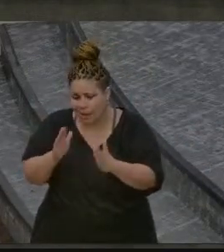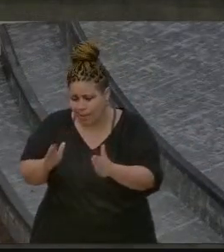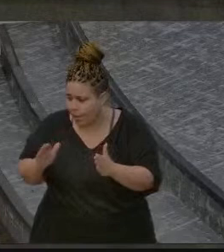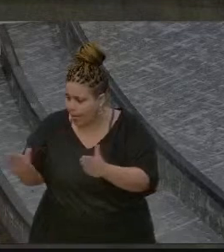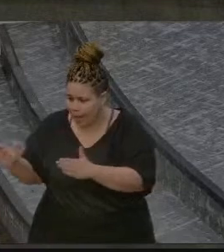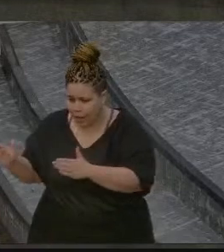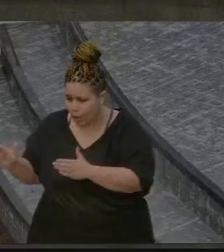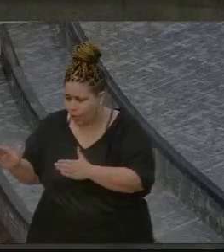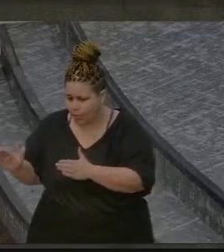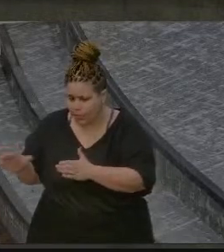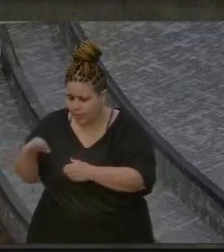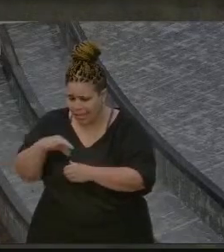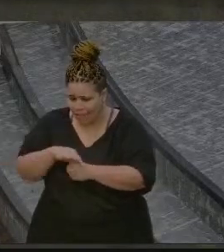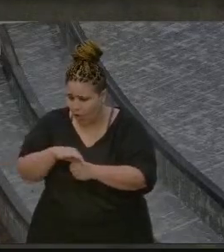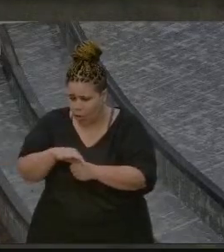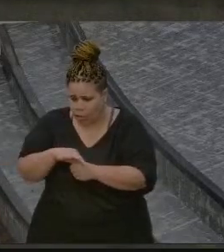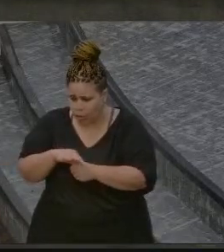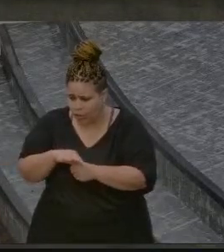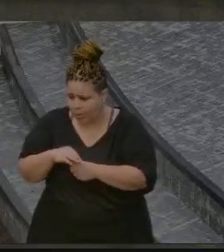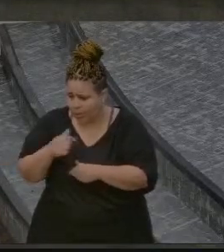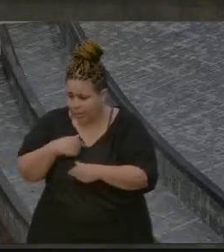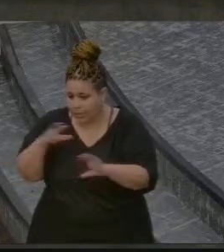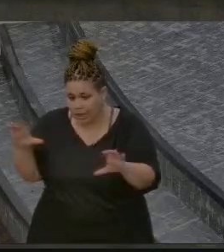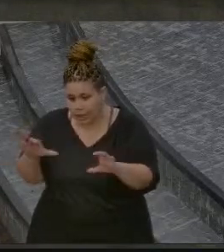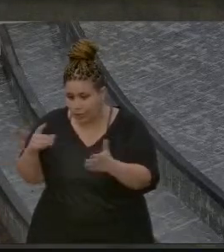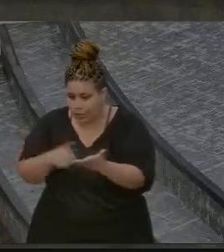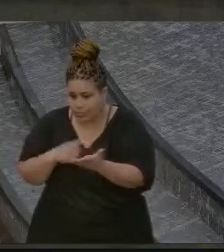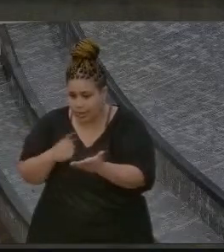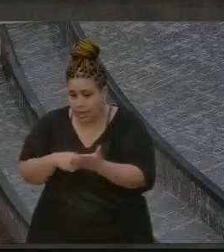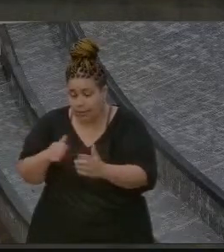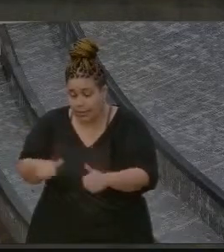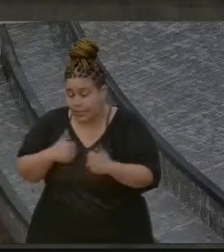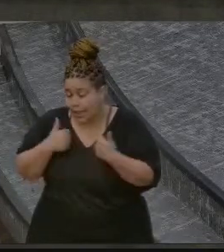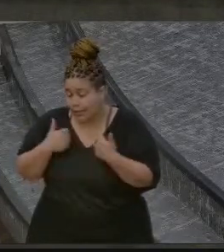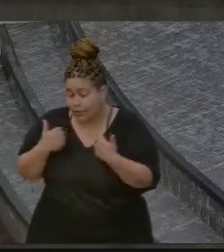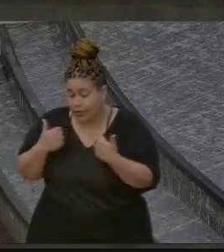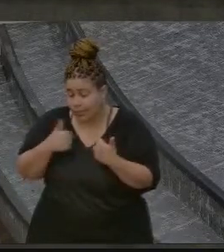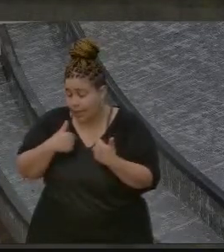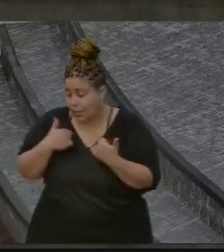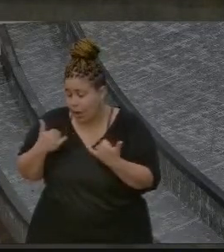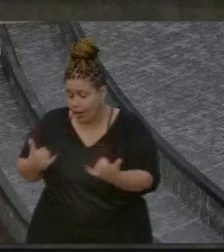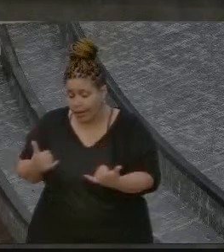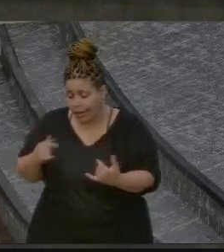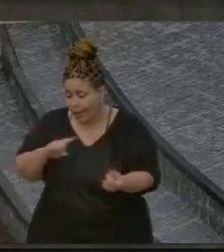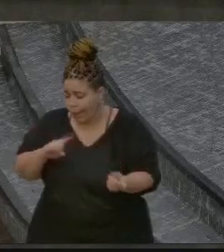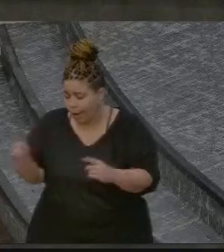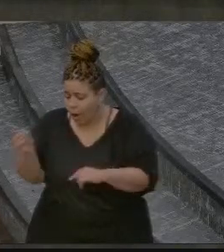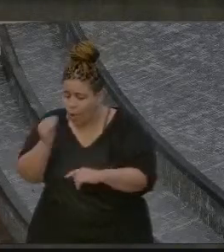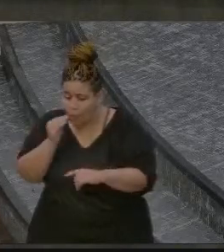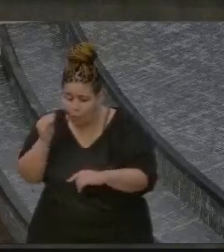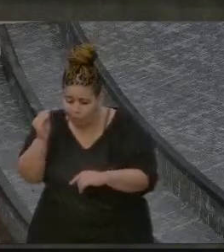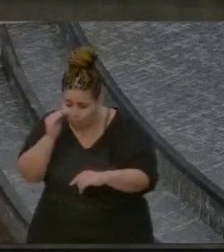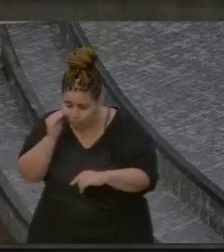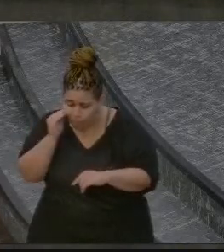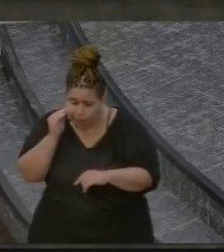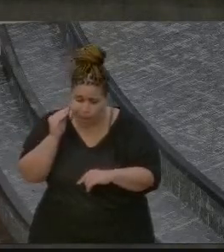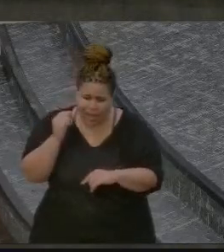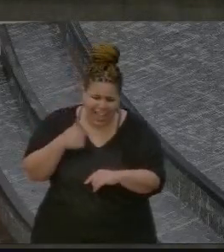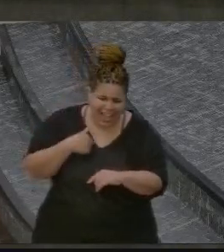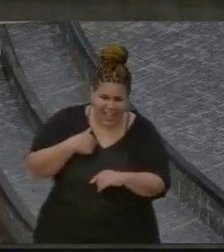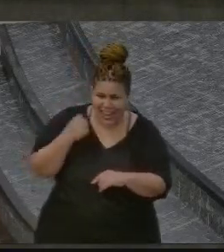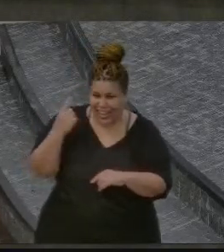on it the last time. So as I do sometimes, it's life with me right now. I had to go home and I was like, I shouldn't have voted that